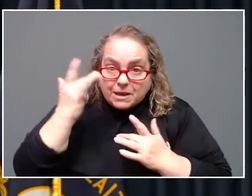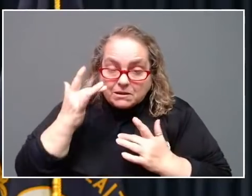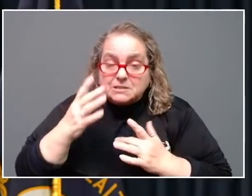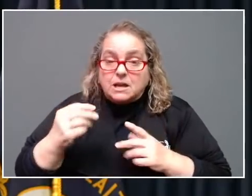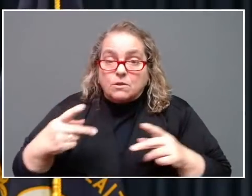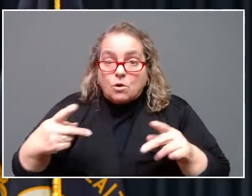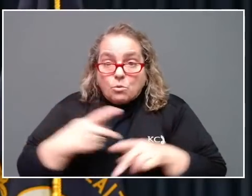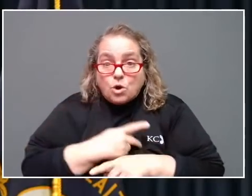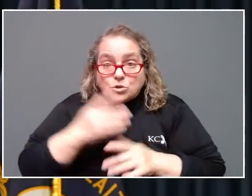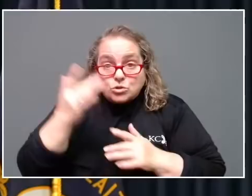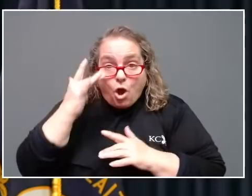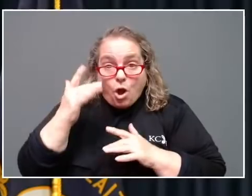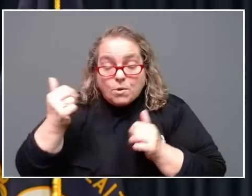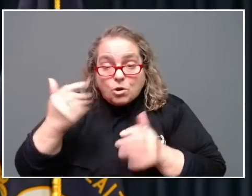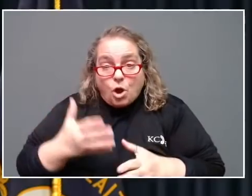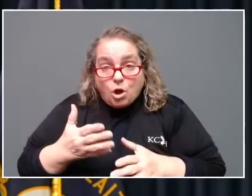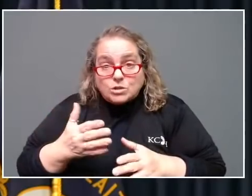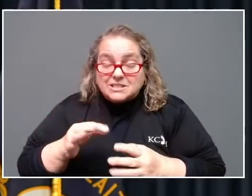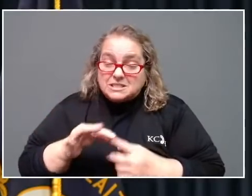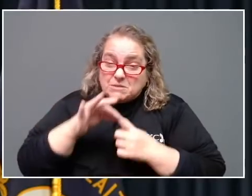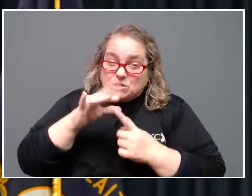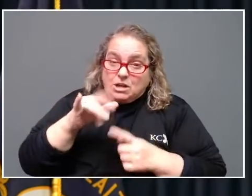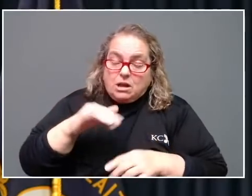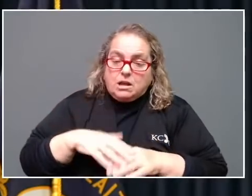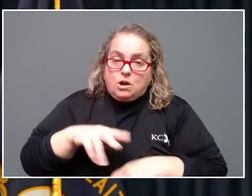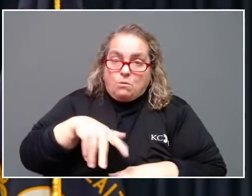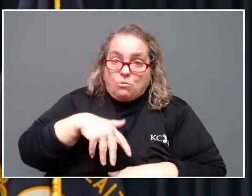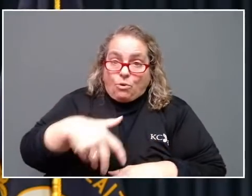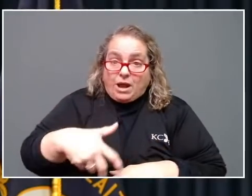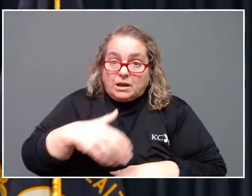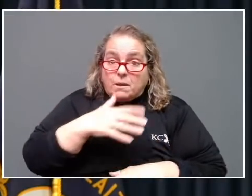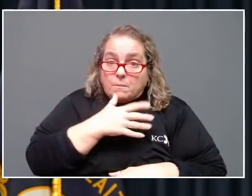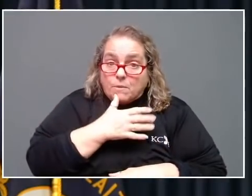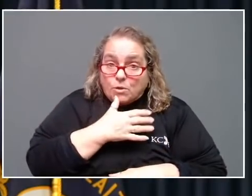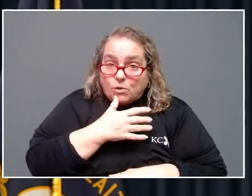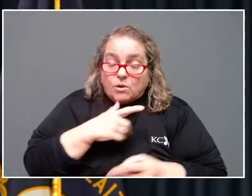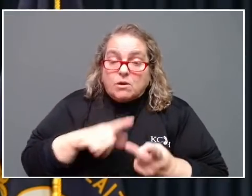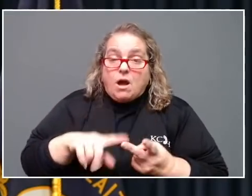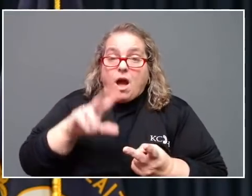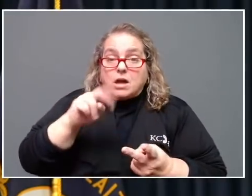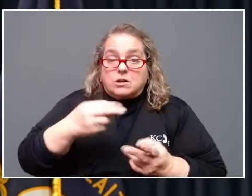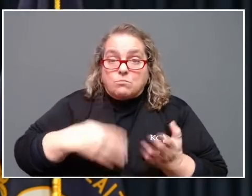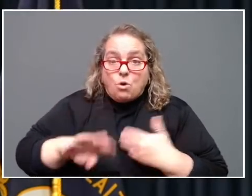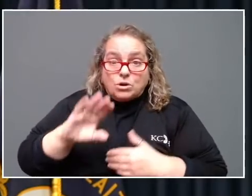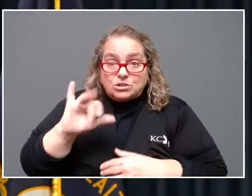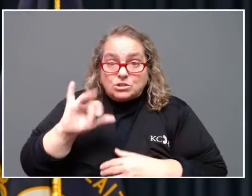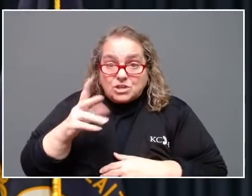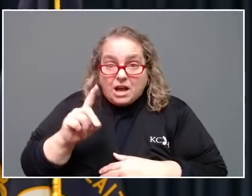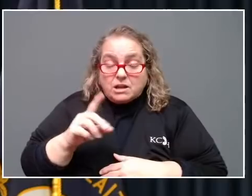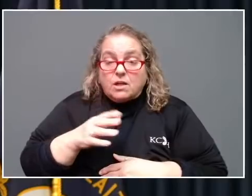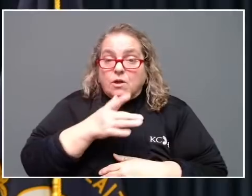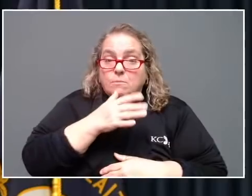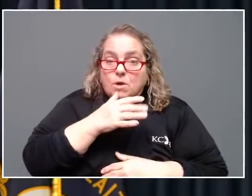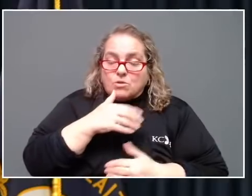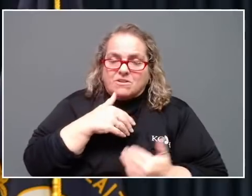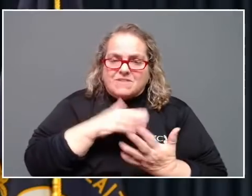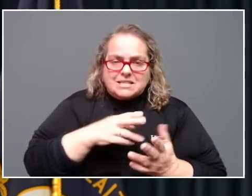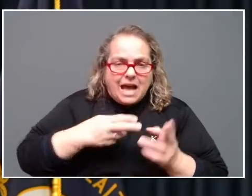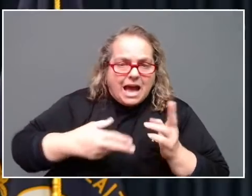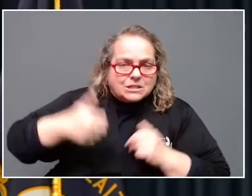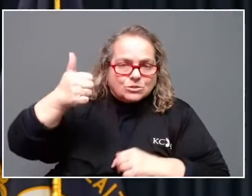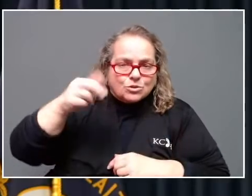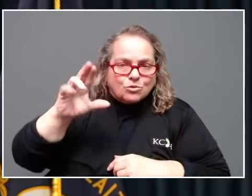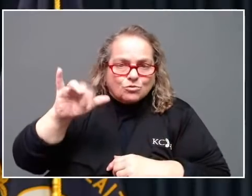it, particularly in the pregnant mother and the unborn child. The mother faces higher risk because of the